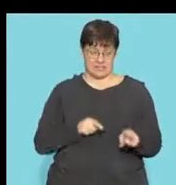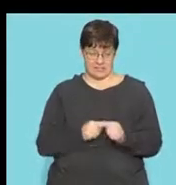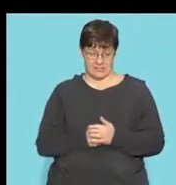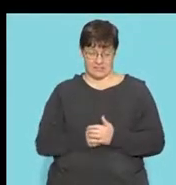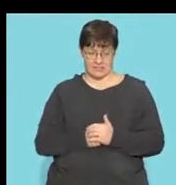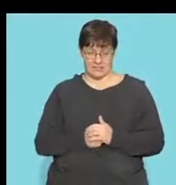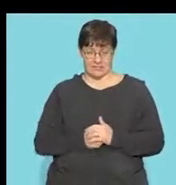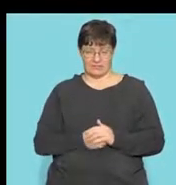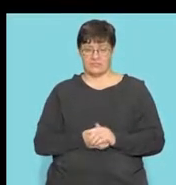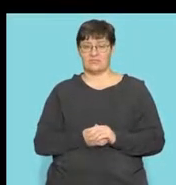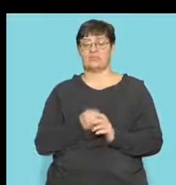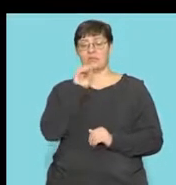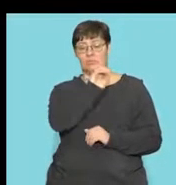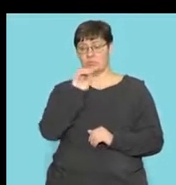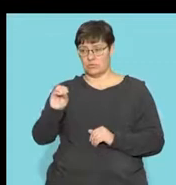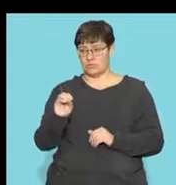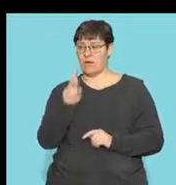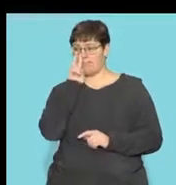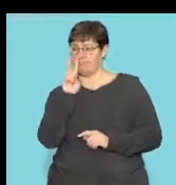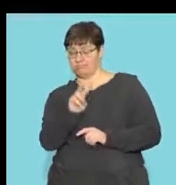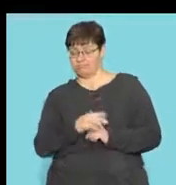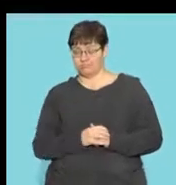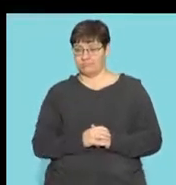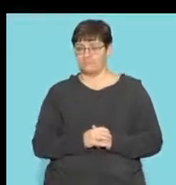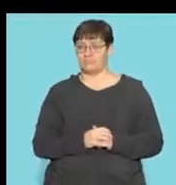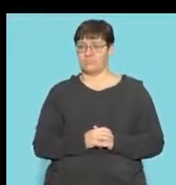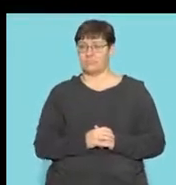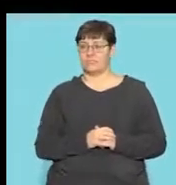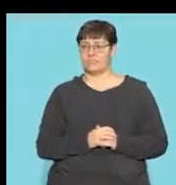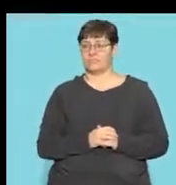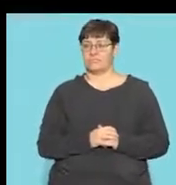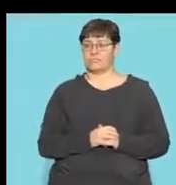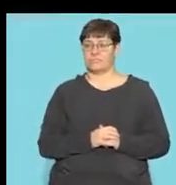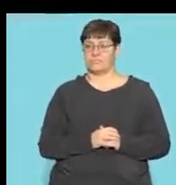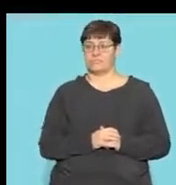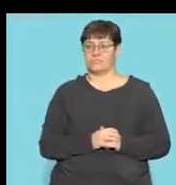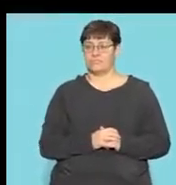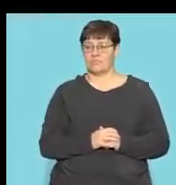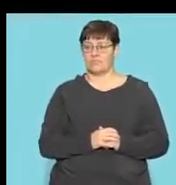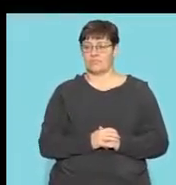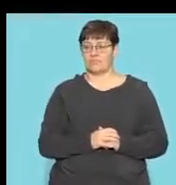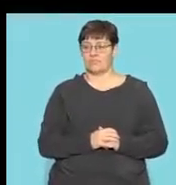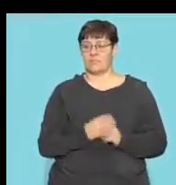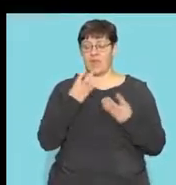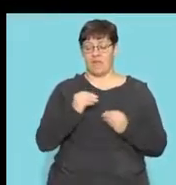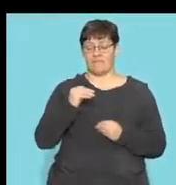anode. So I've written it down for us to have a look at. We've got the